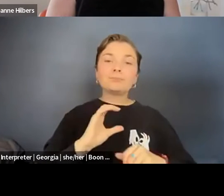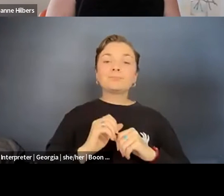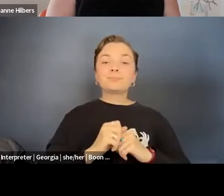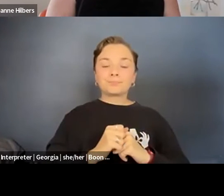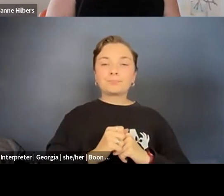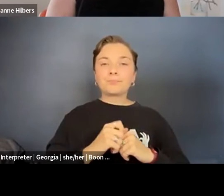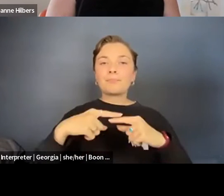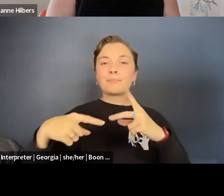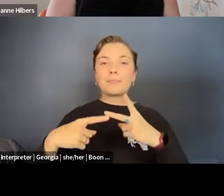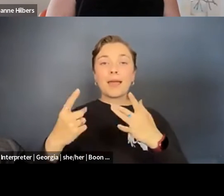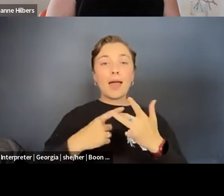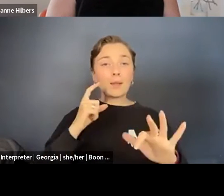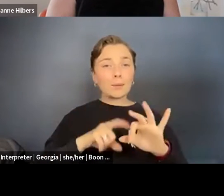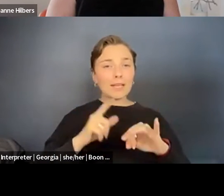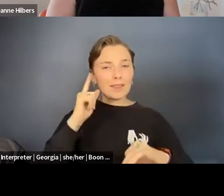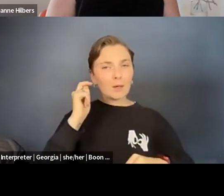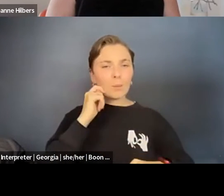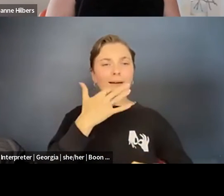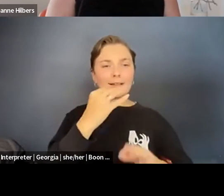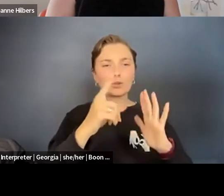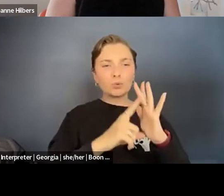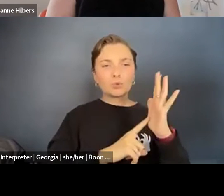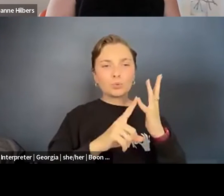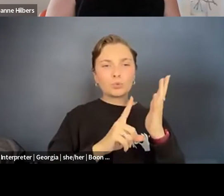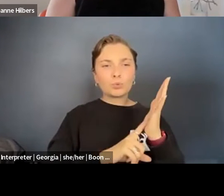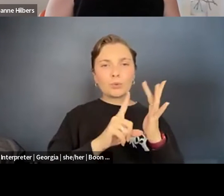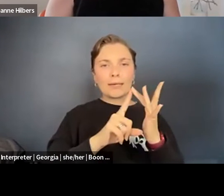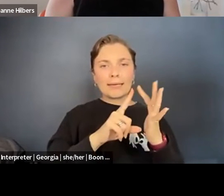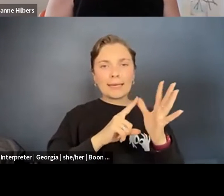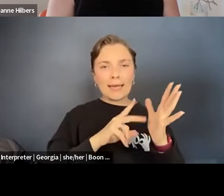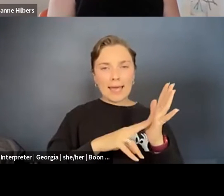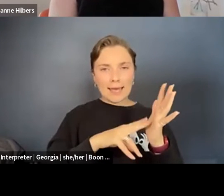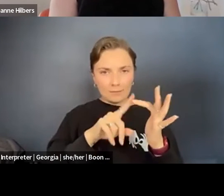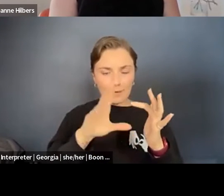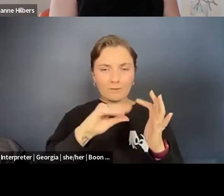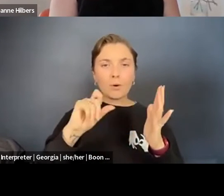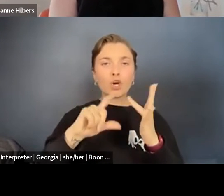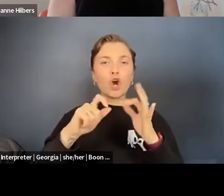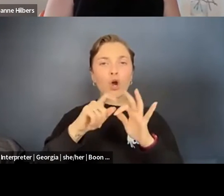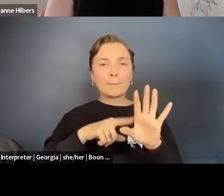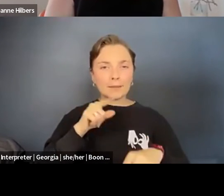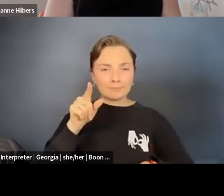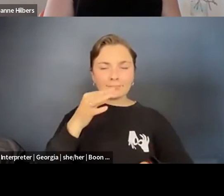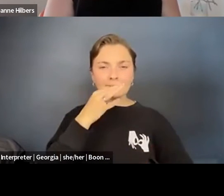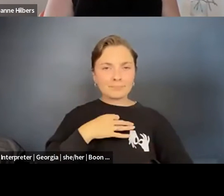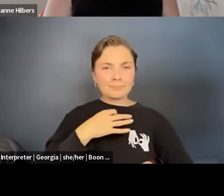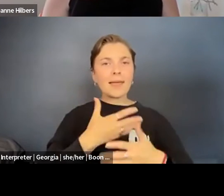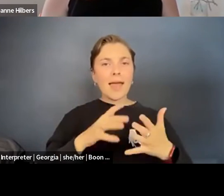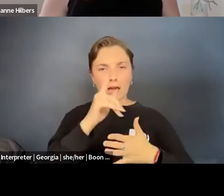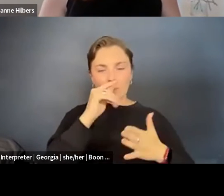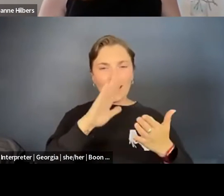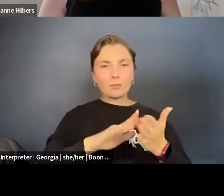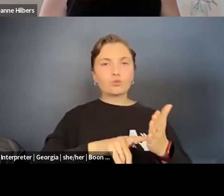and maybe I'll ask Julieanne to come in on this one, from Kobe. How can we help reduce fear